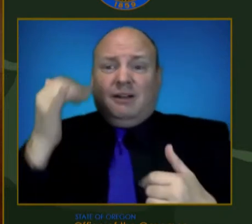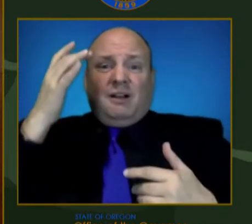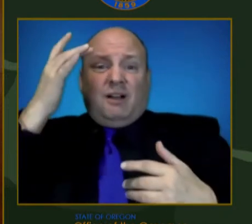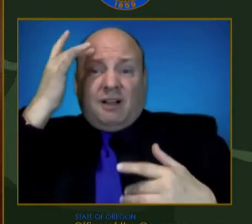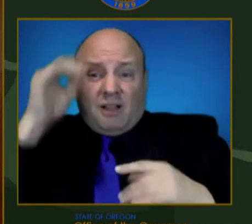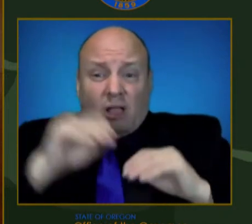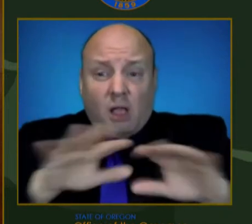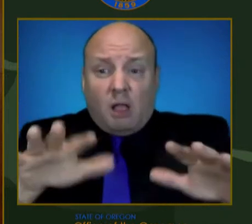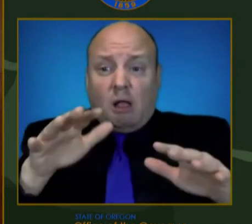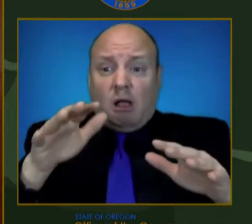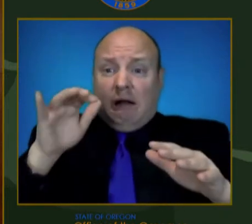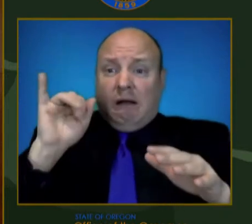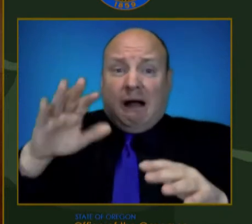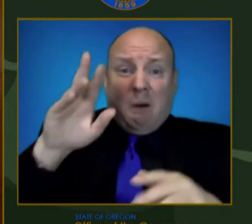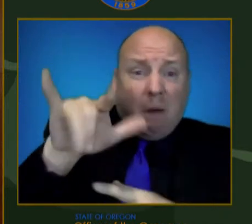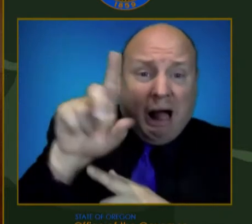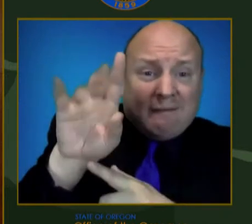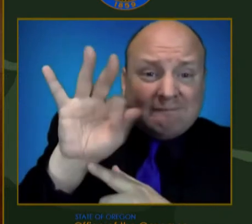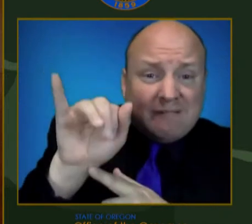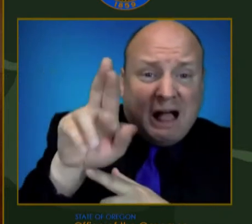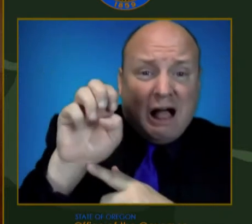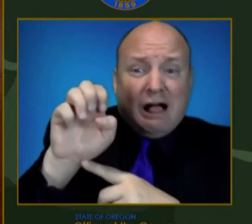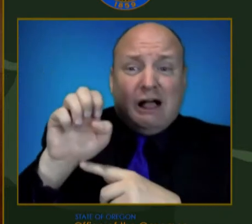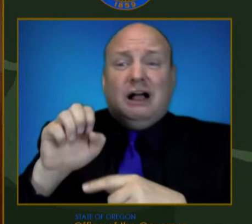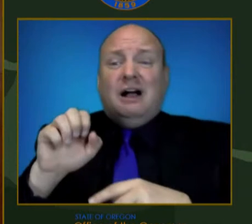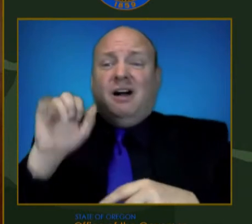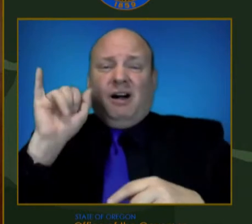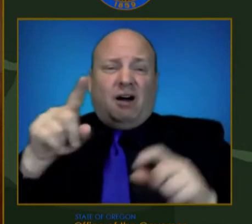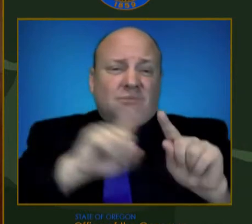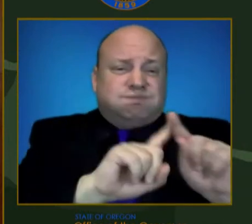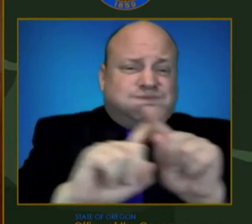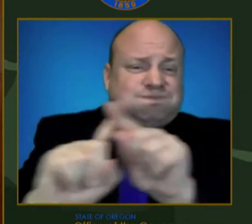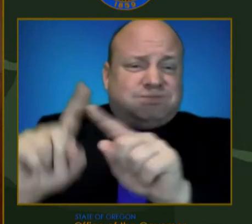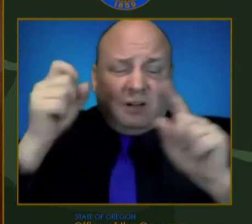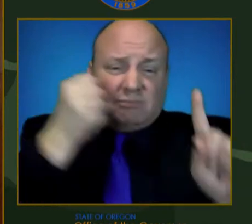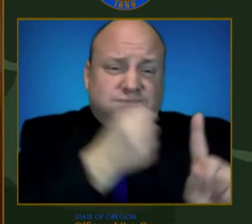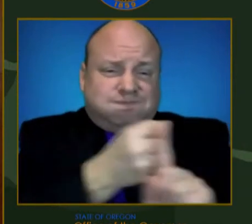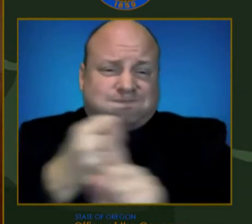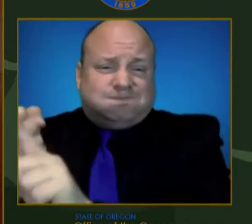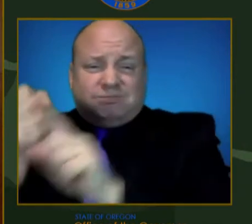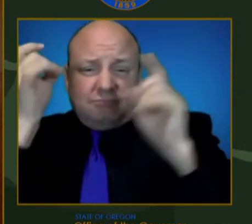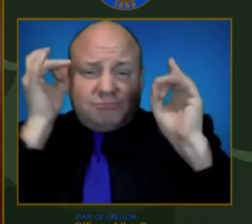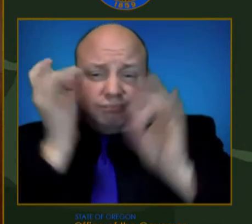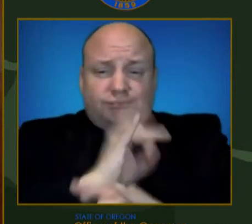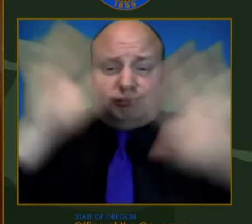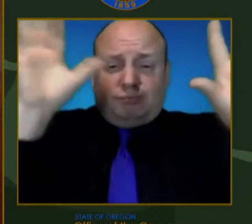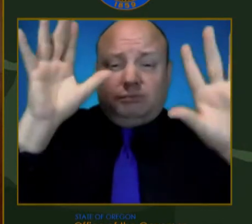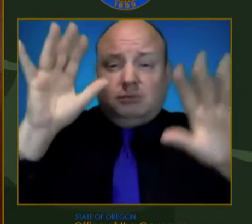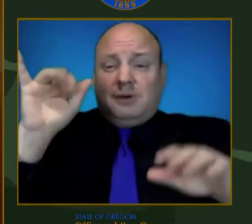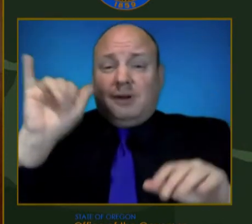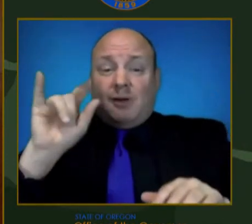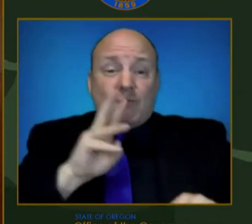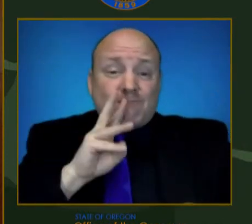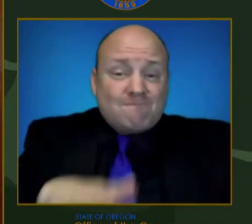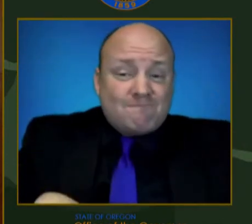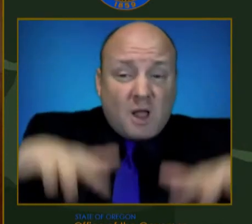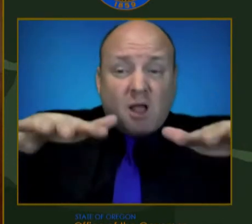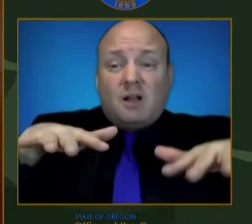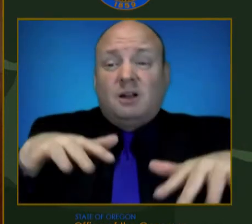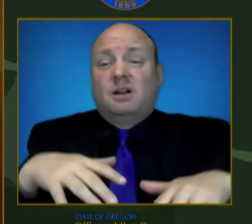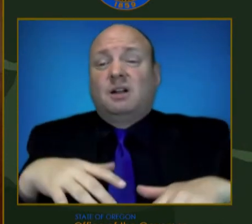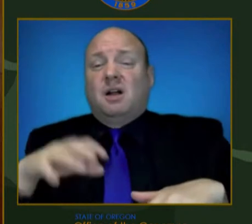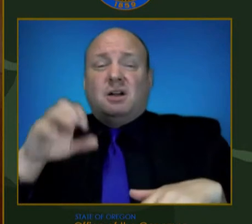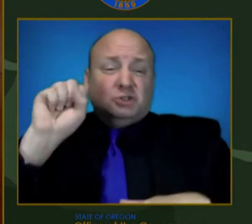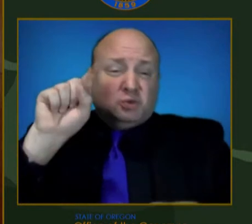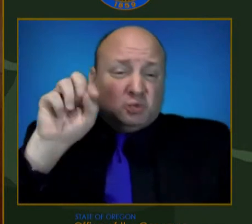in intensity with devastating impacts to match, historic floods, ice storms, and heat